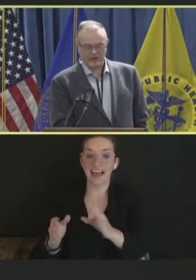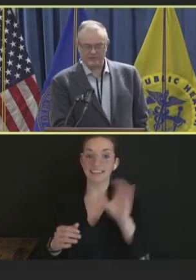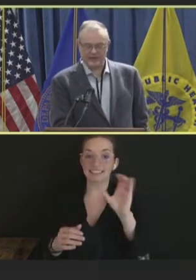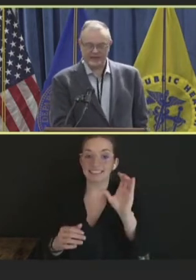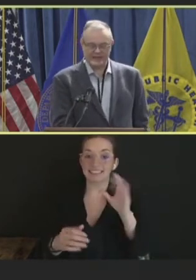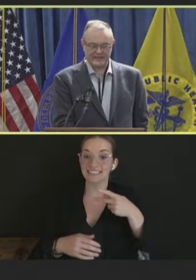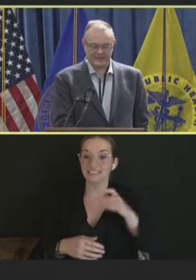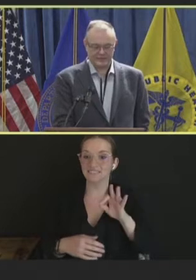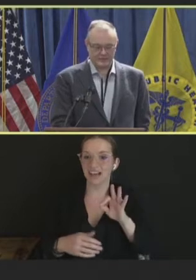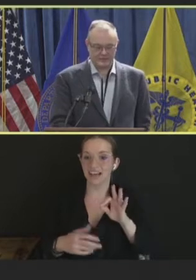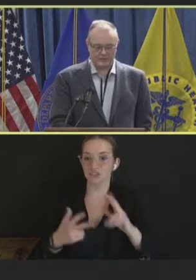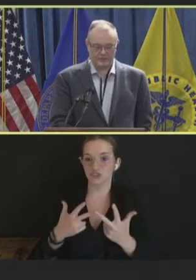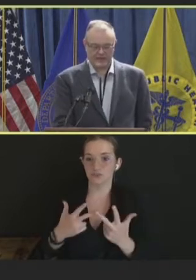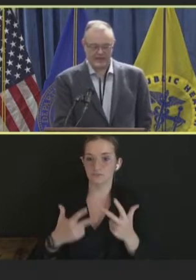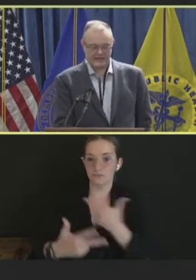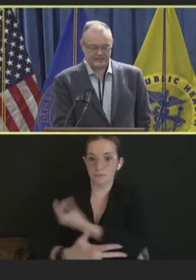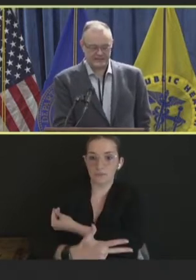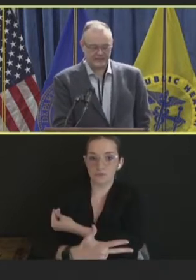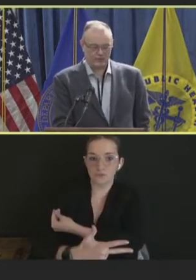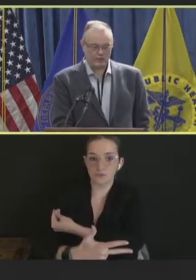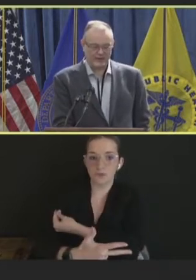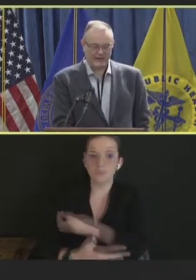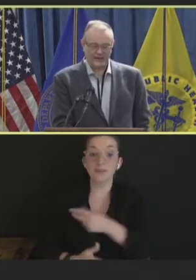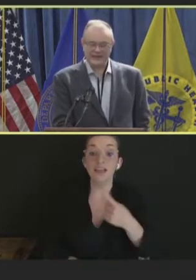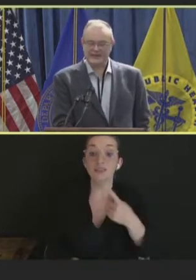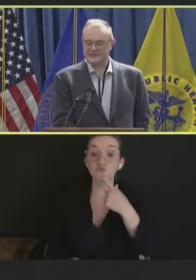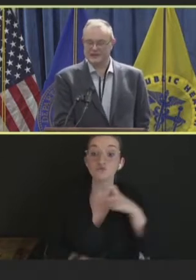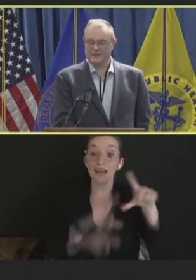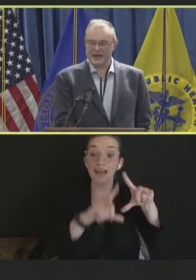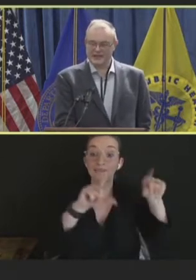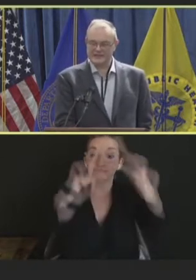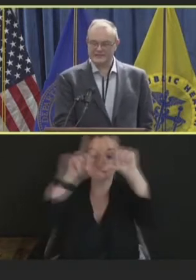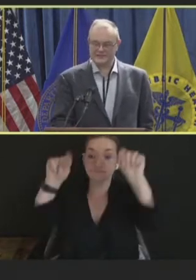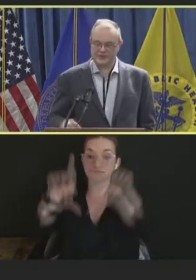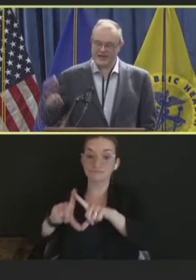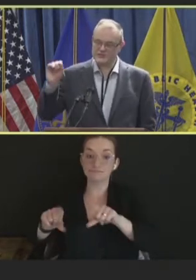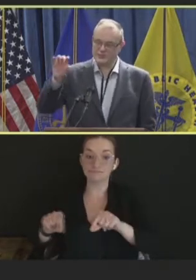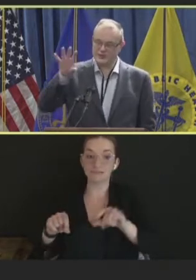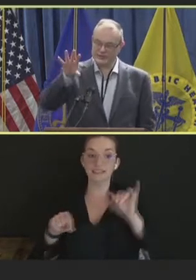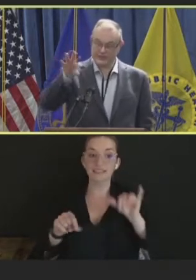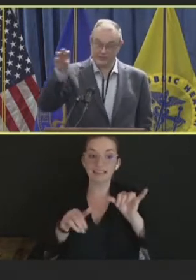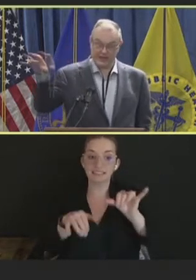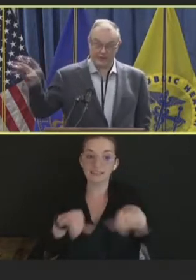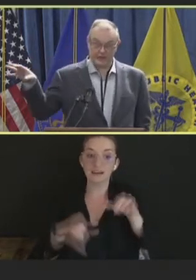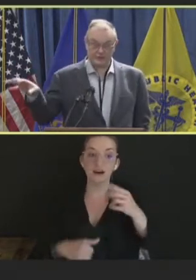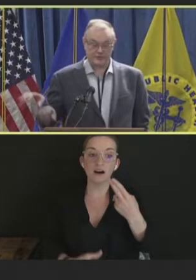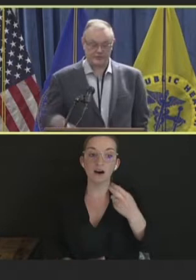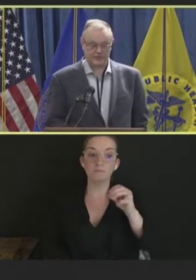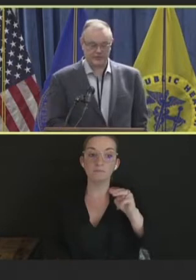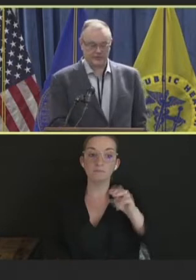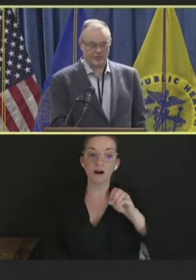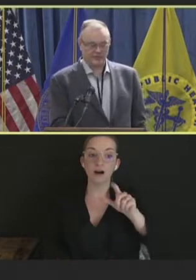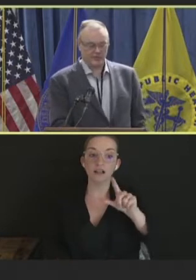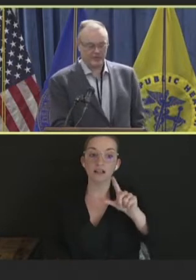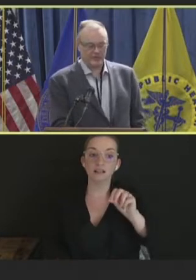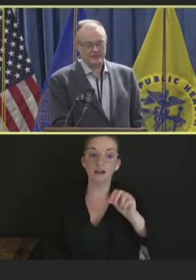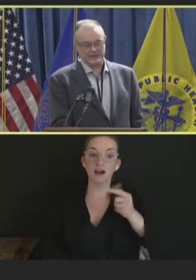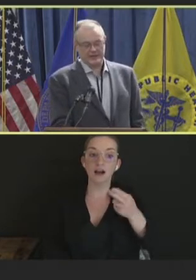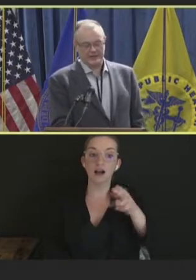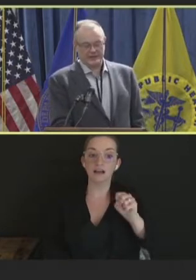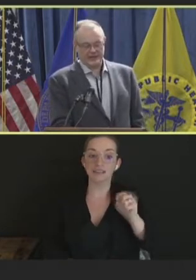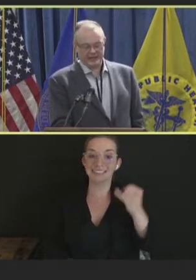What I've highlighted or blocked in red is the homologous. So that's sort of the comparator group, if you